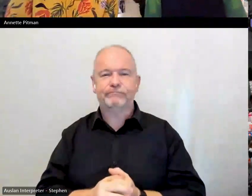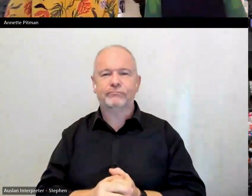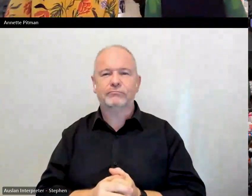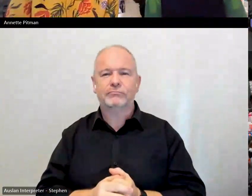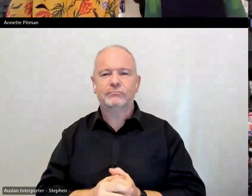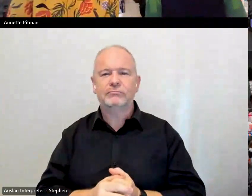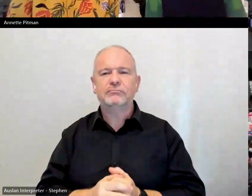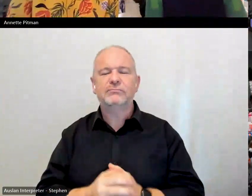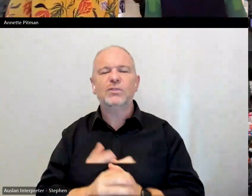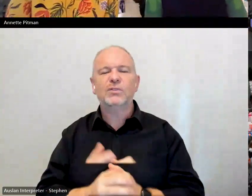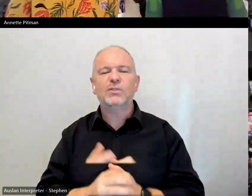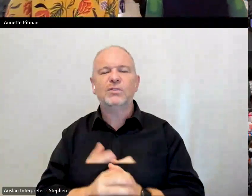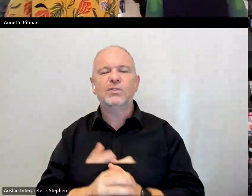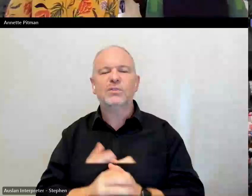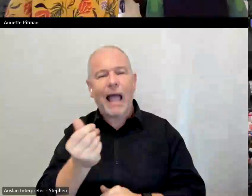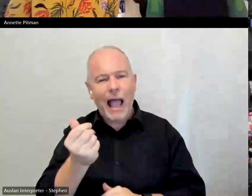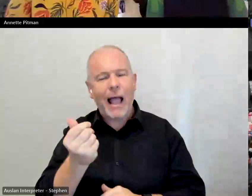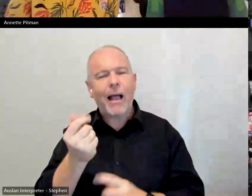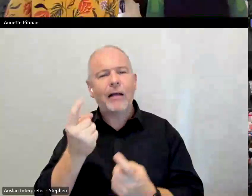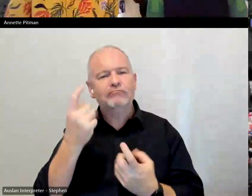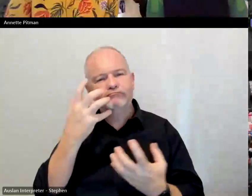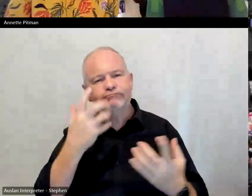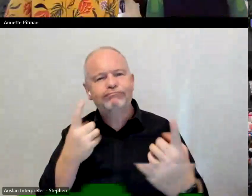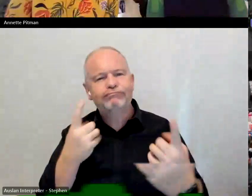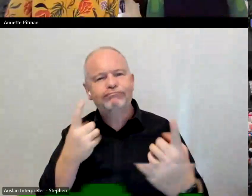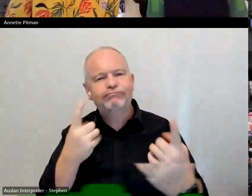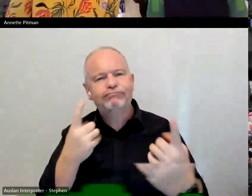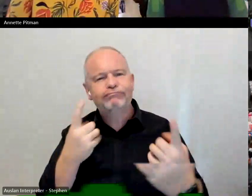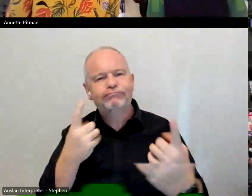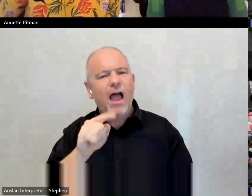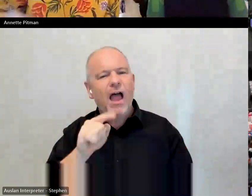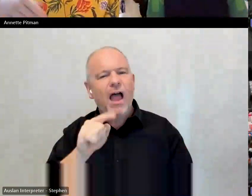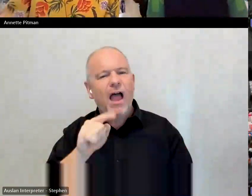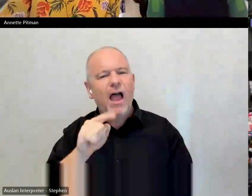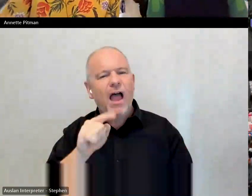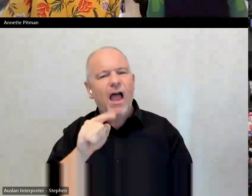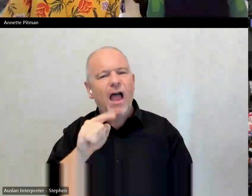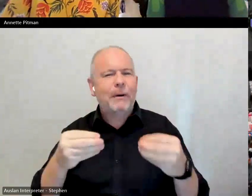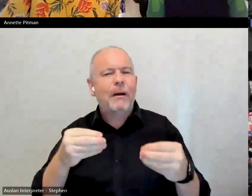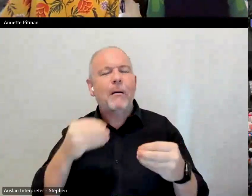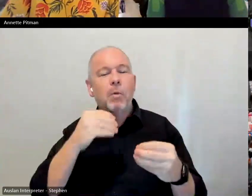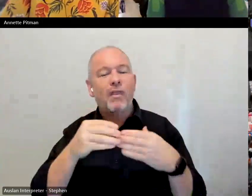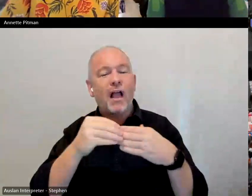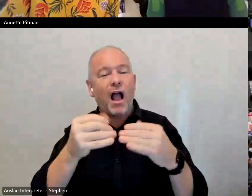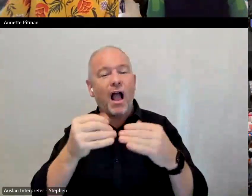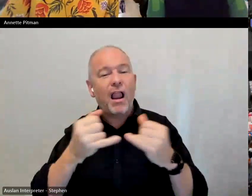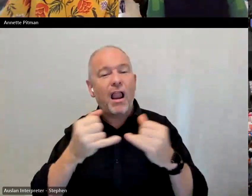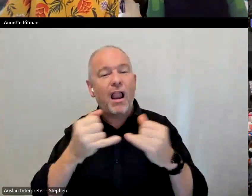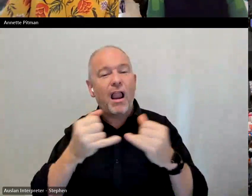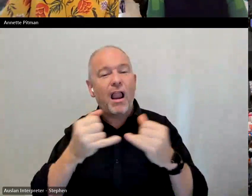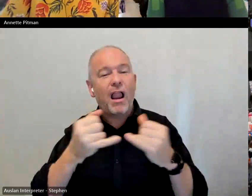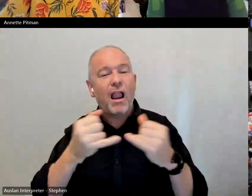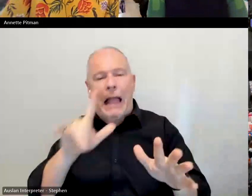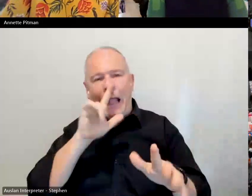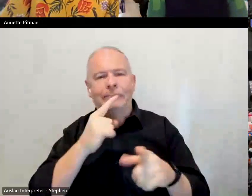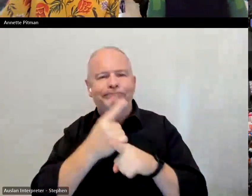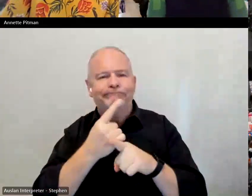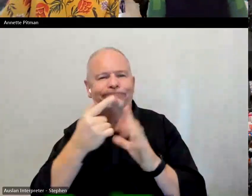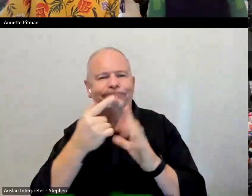So there are some considerations around that, and once the guidelines are public, we'll be able to talk through that